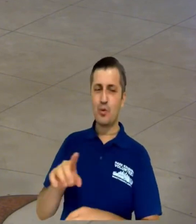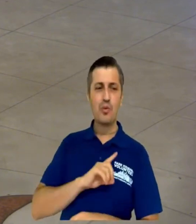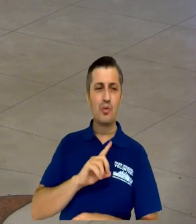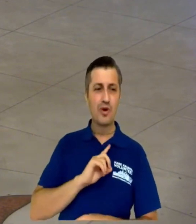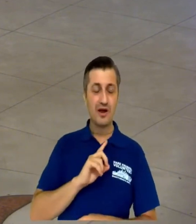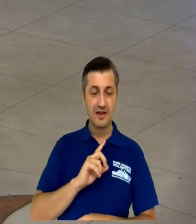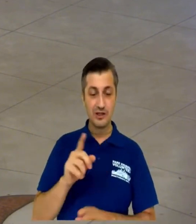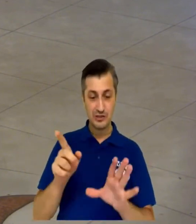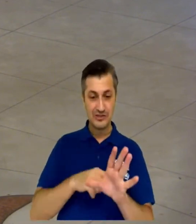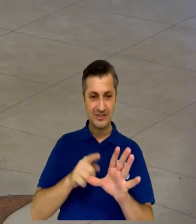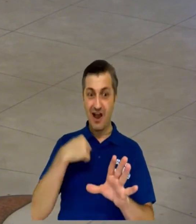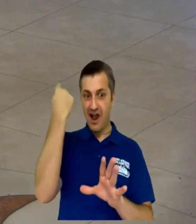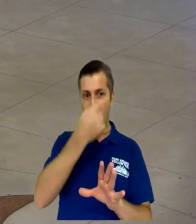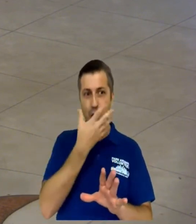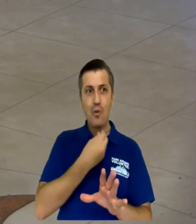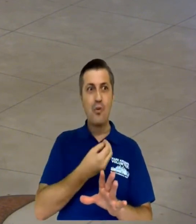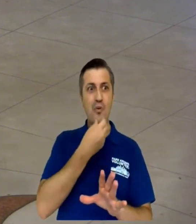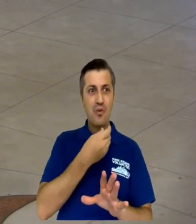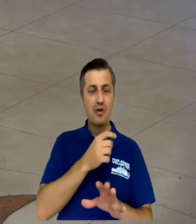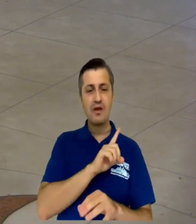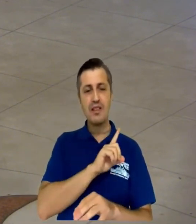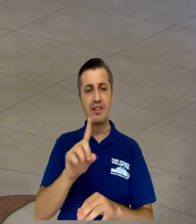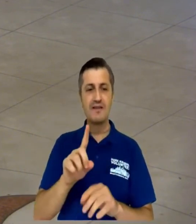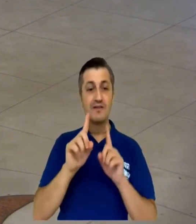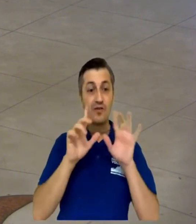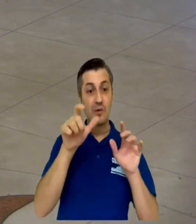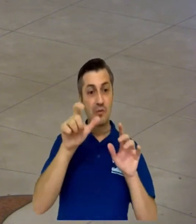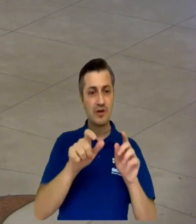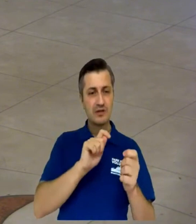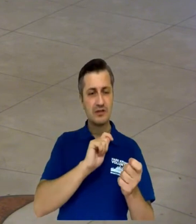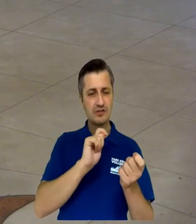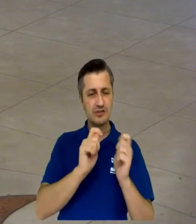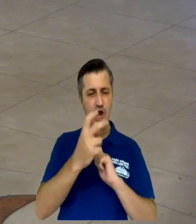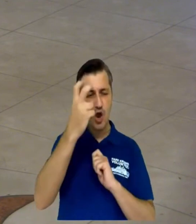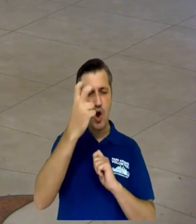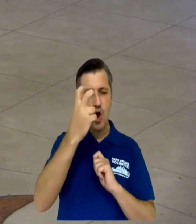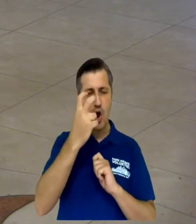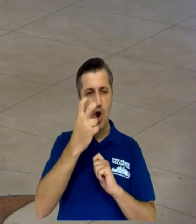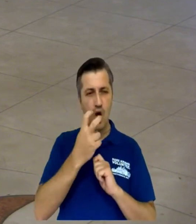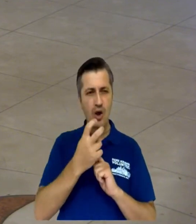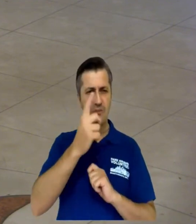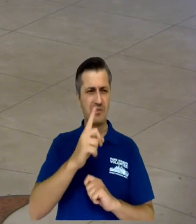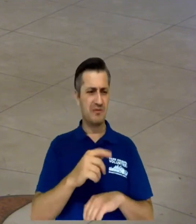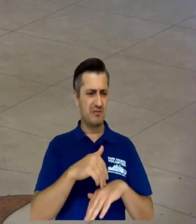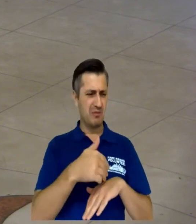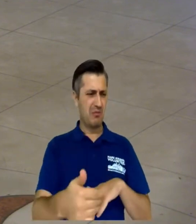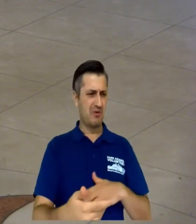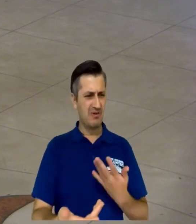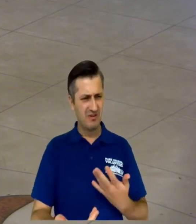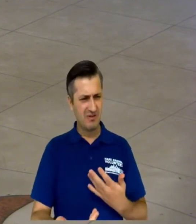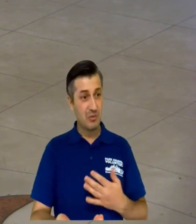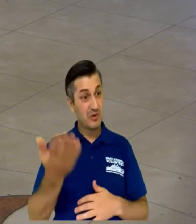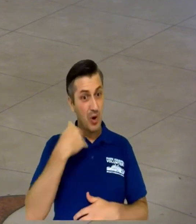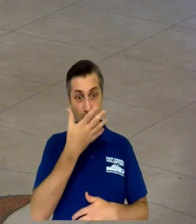temporary. So when these actresses and actors get old, like people don't care about them anymore.